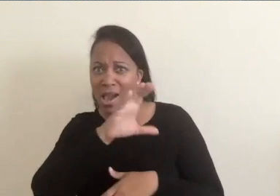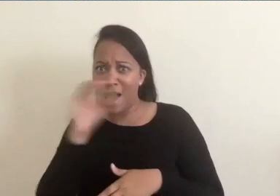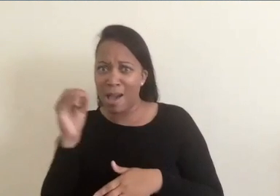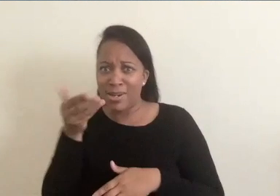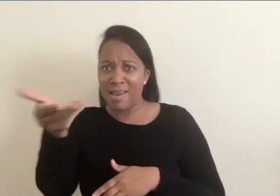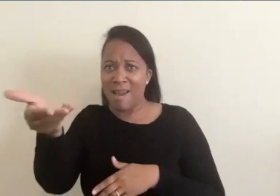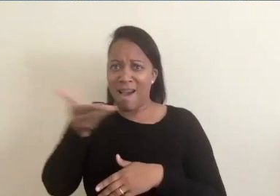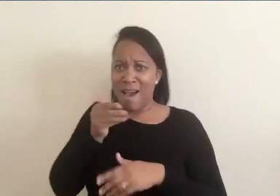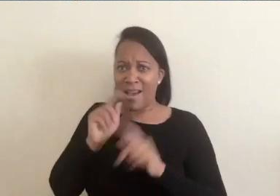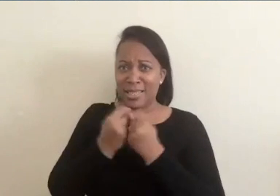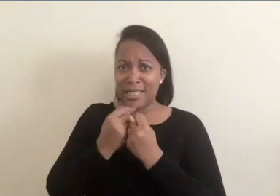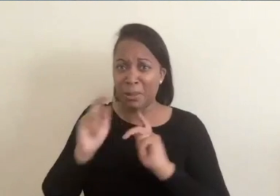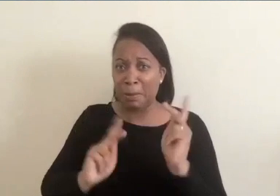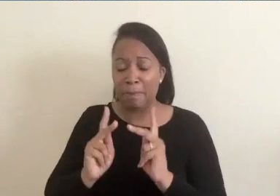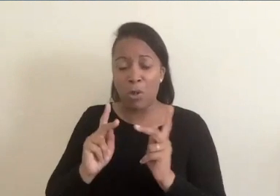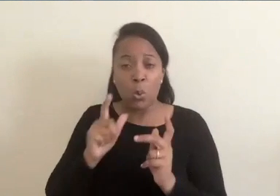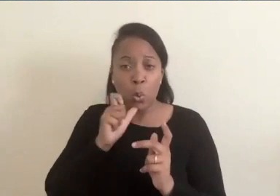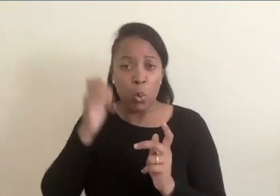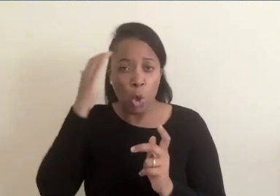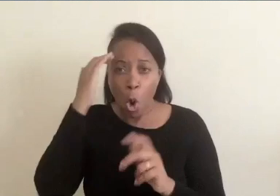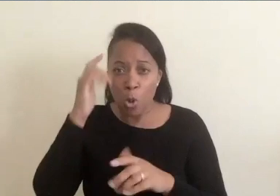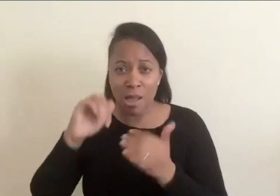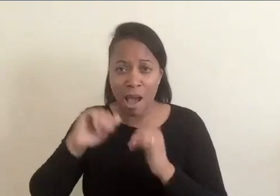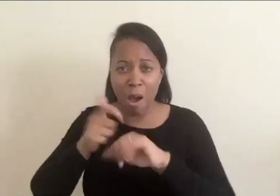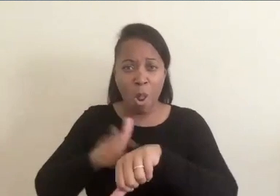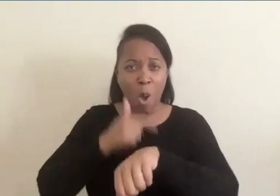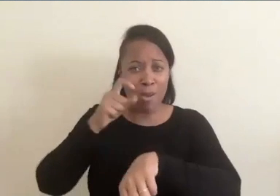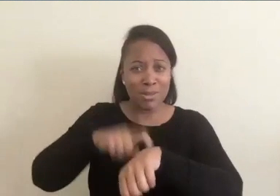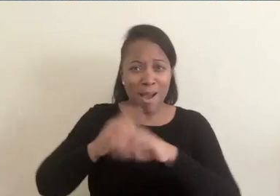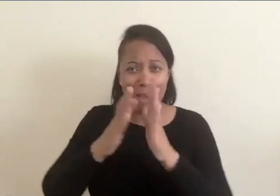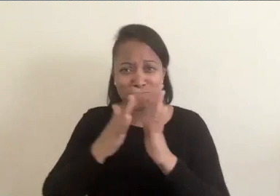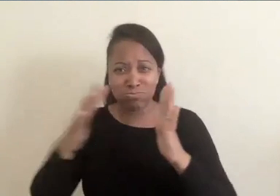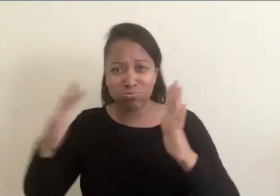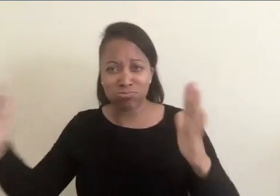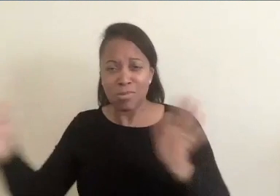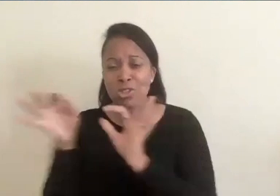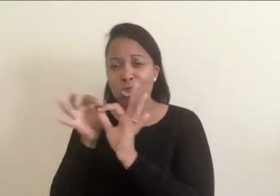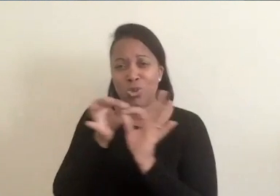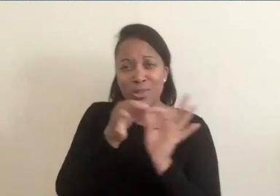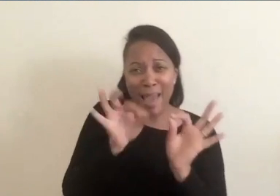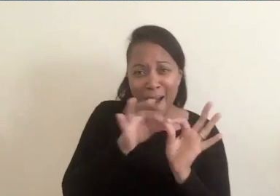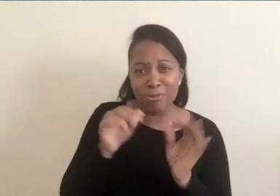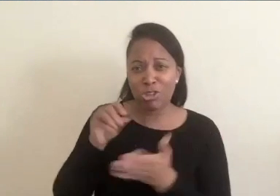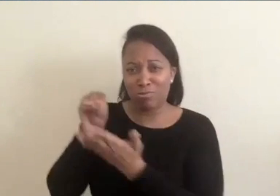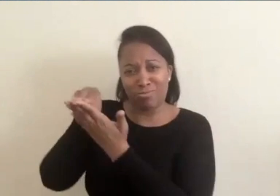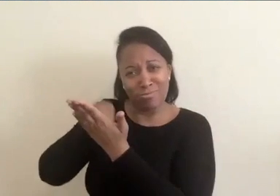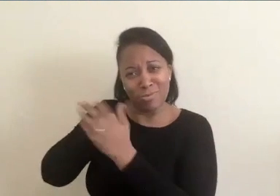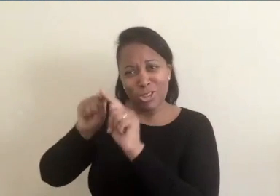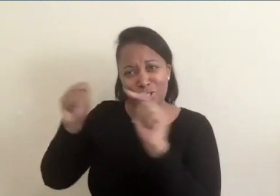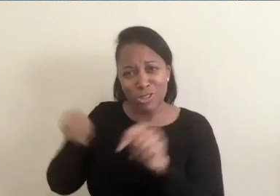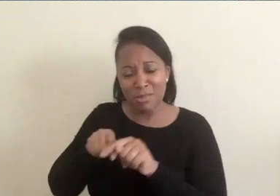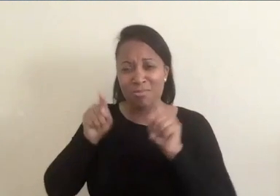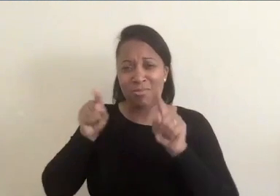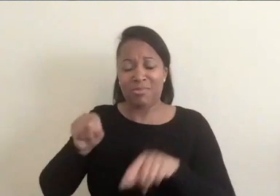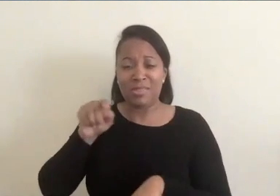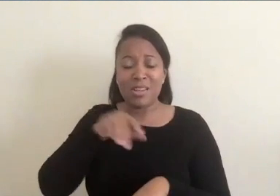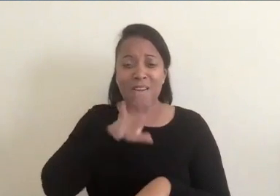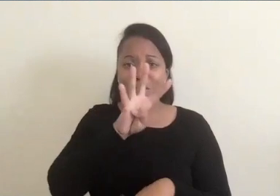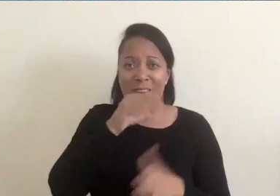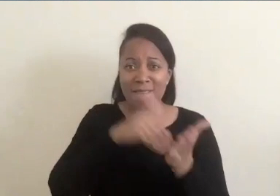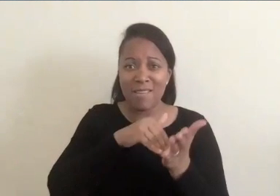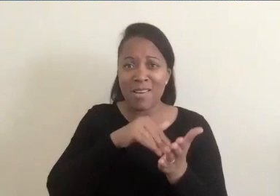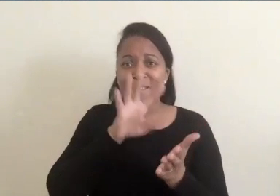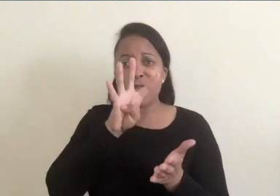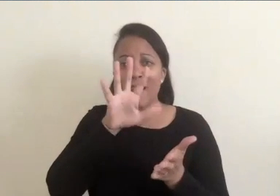how long to transcribe and to close caption 46,000 video files and 35,000 audio